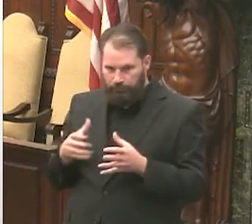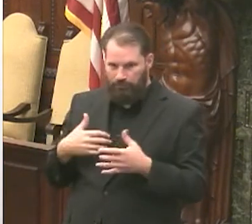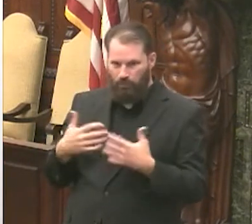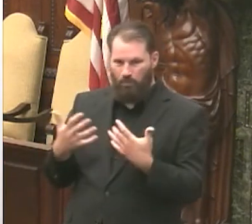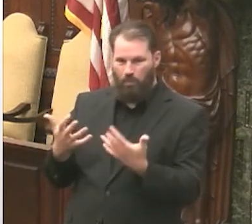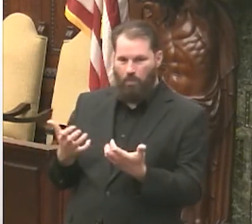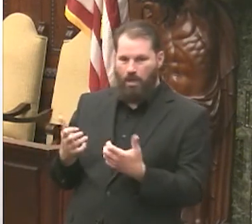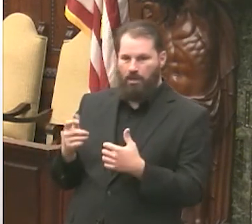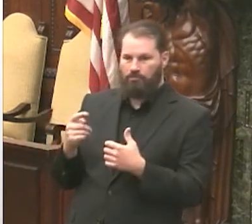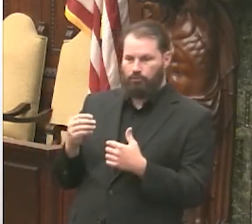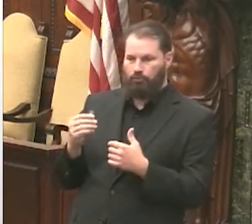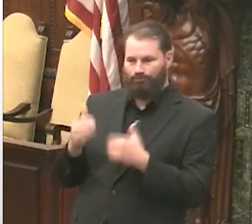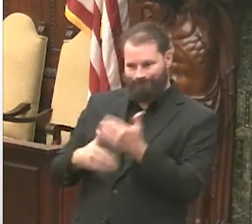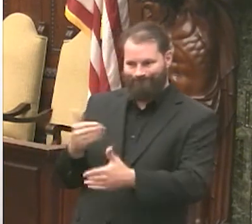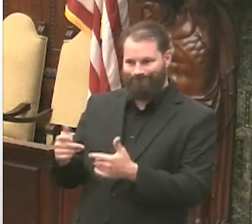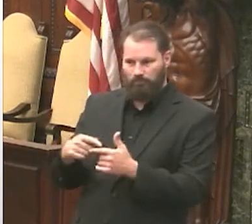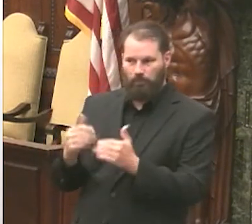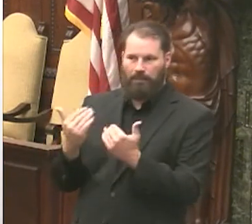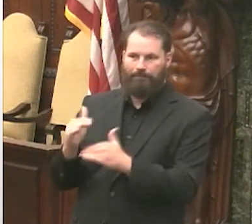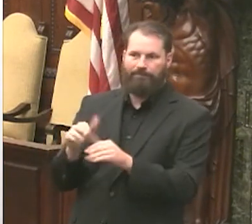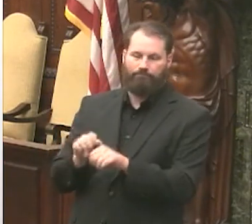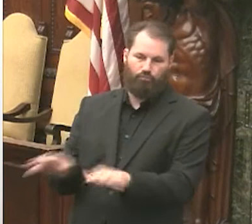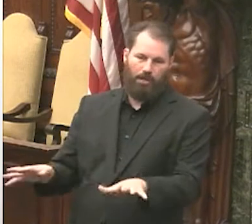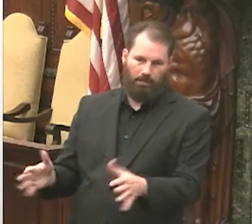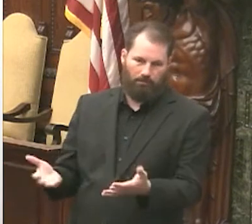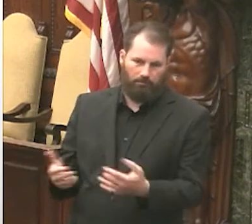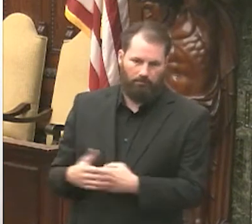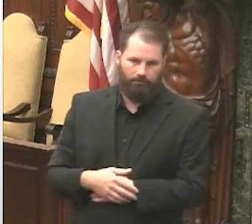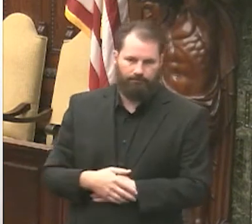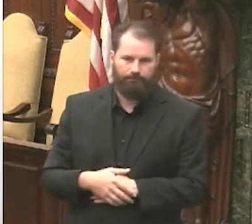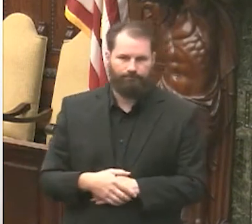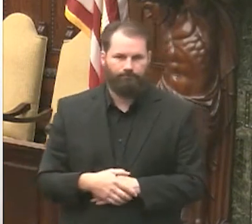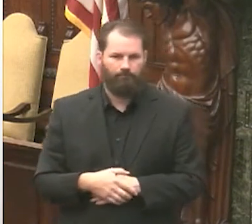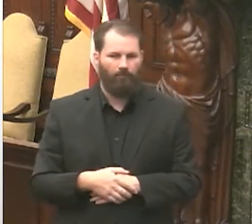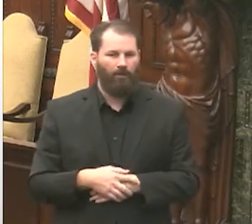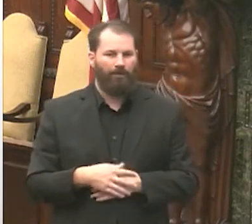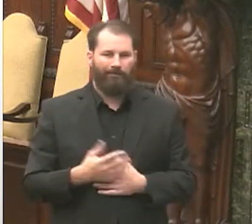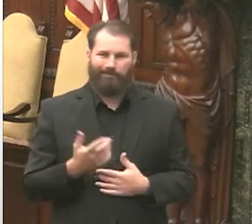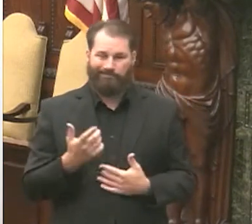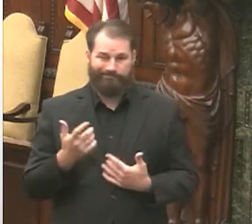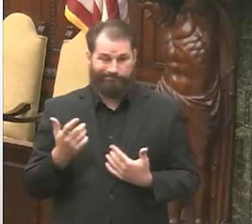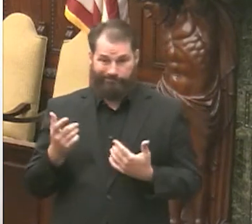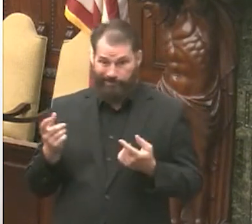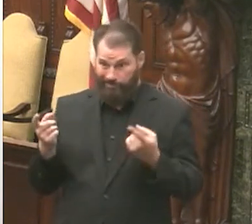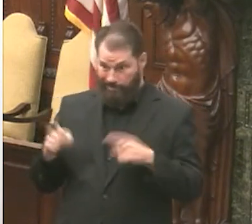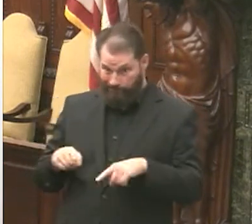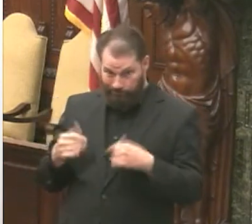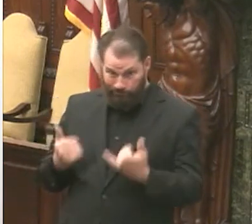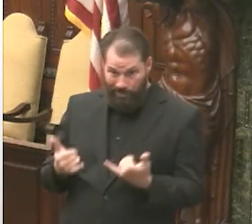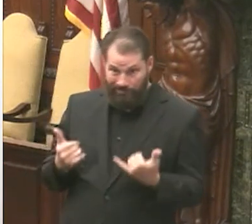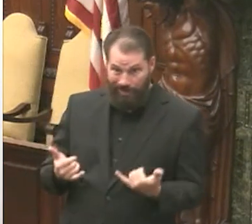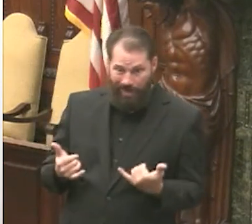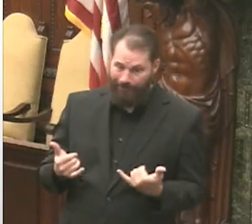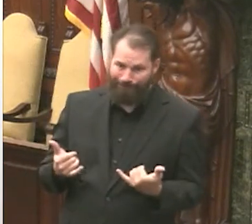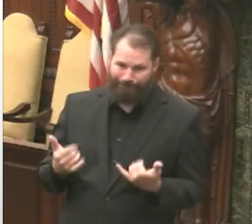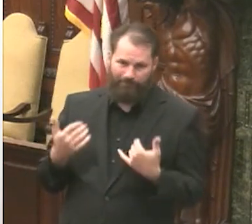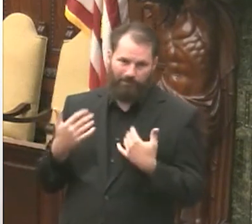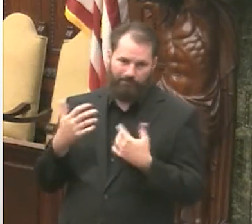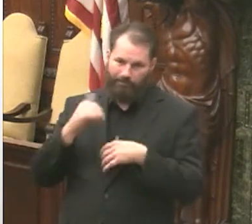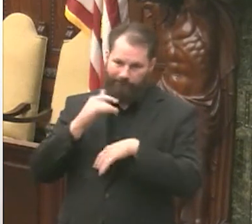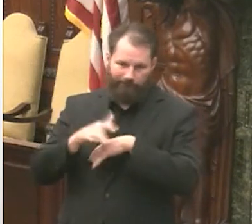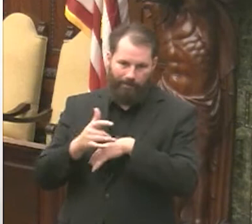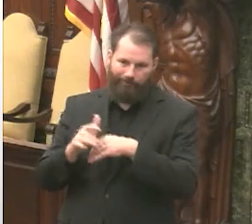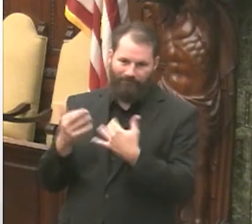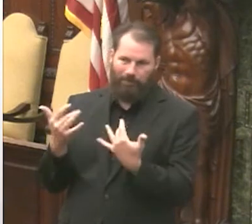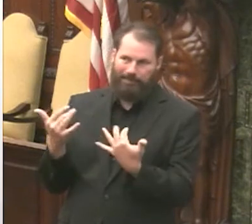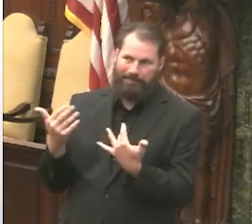positive result. But it's going to be a while in figuring out how to make it available to those people. And it's still not going to prevent spread from people